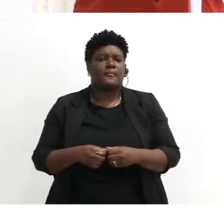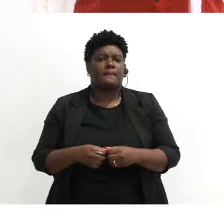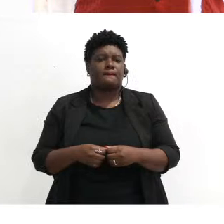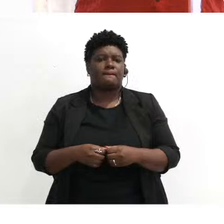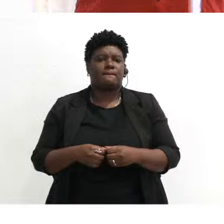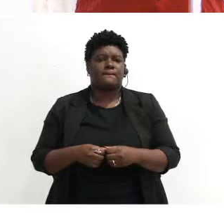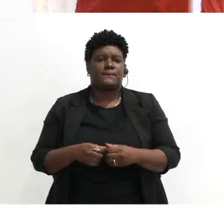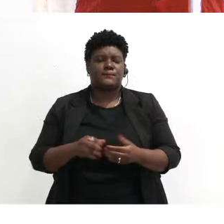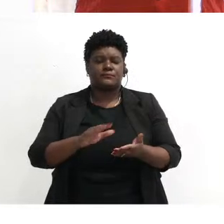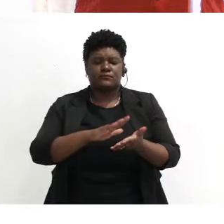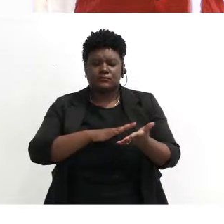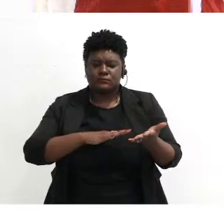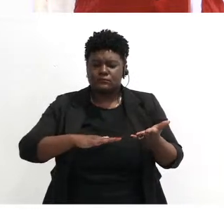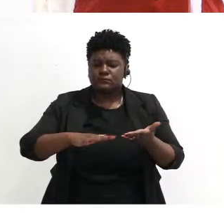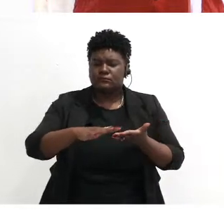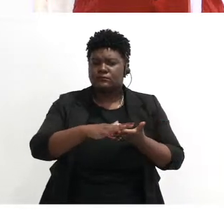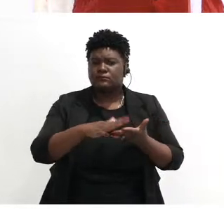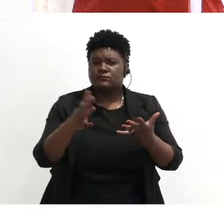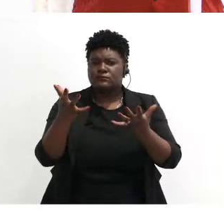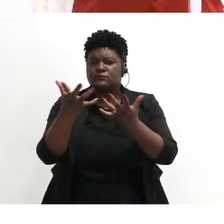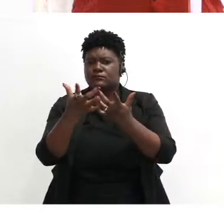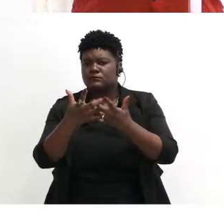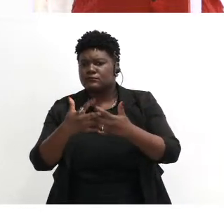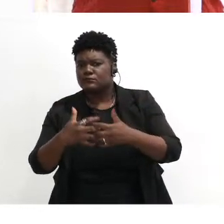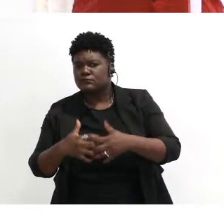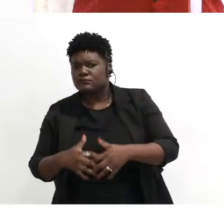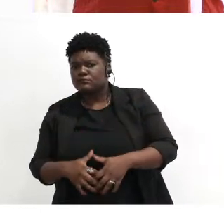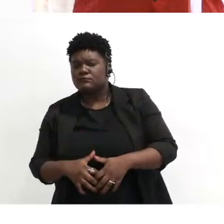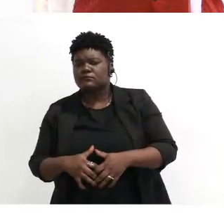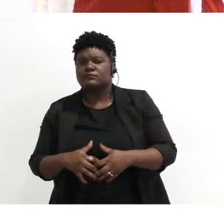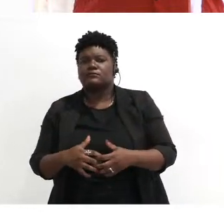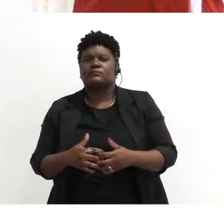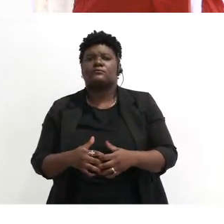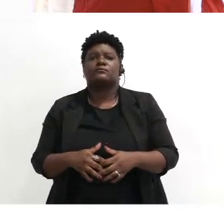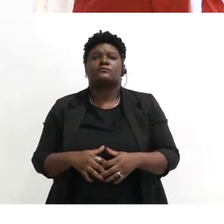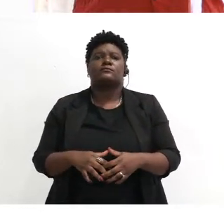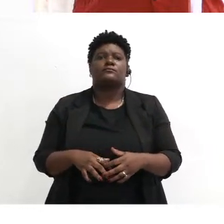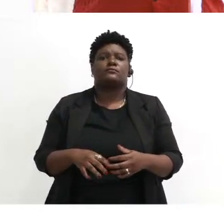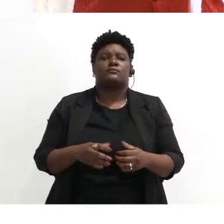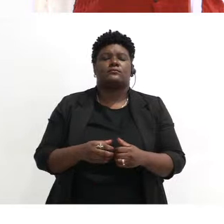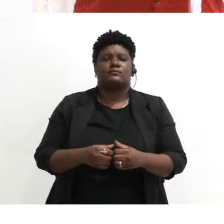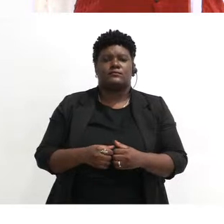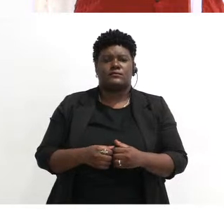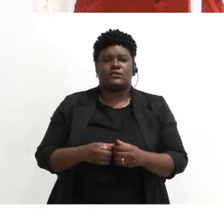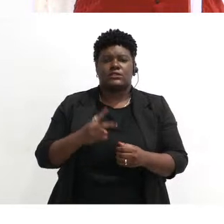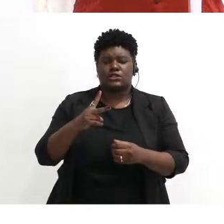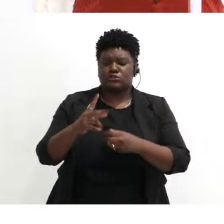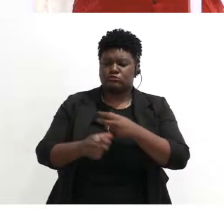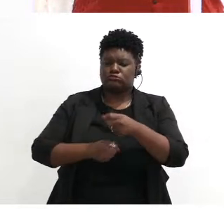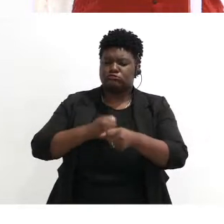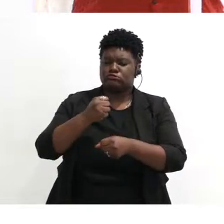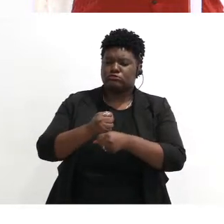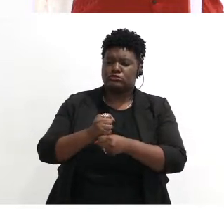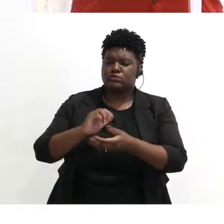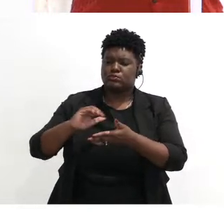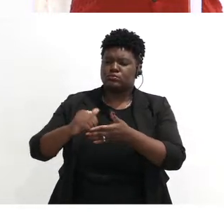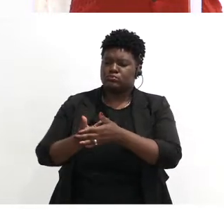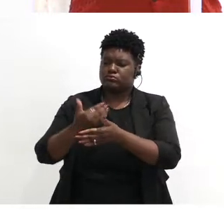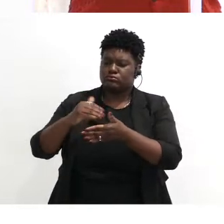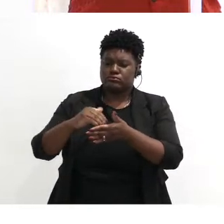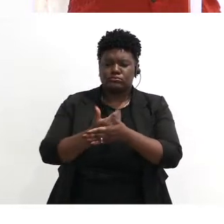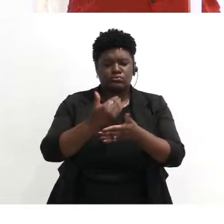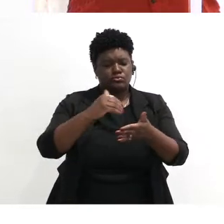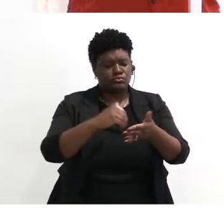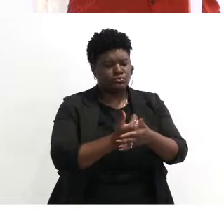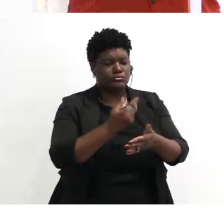where density would double about every 2 years, and it would just go on forever. And for a long time, that's